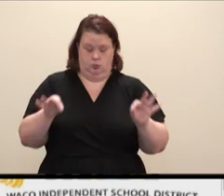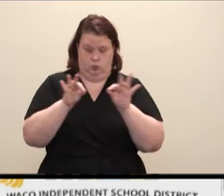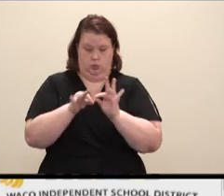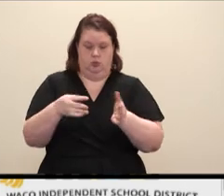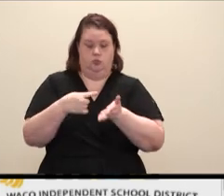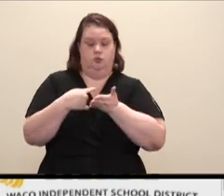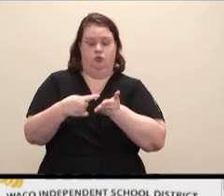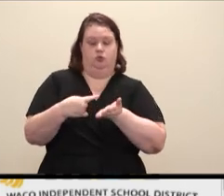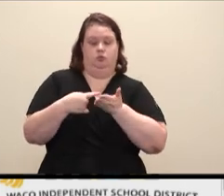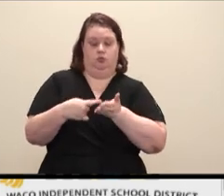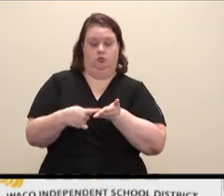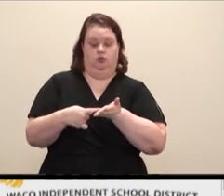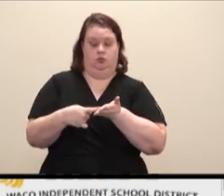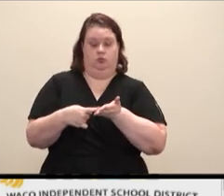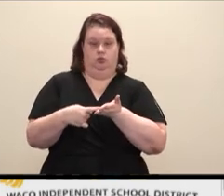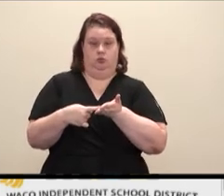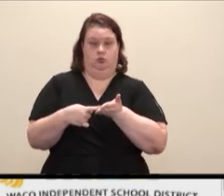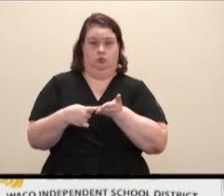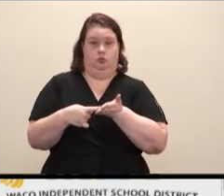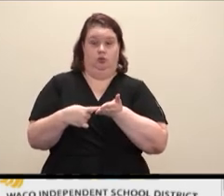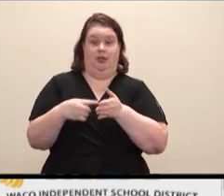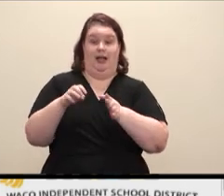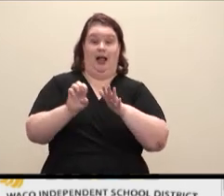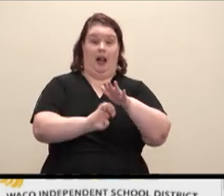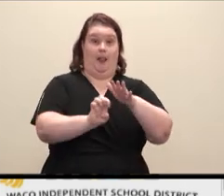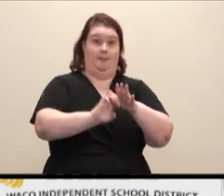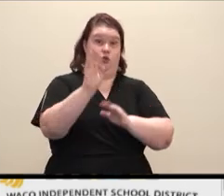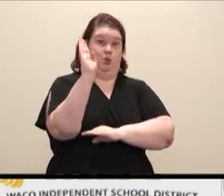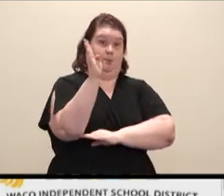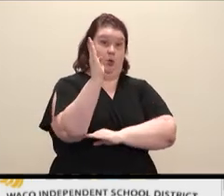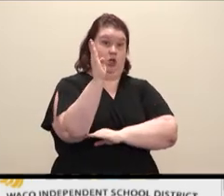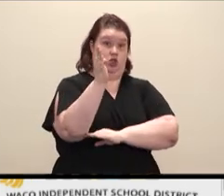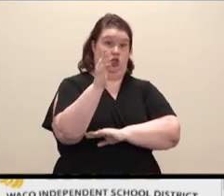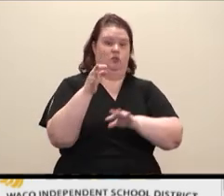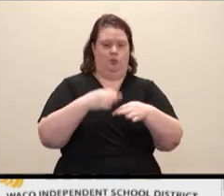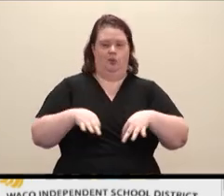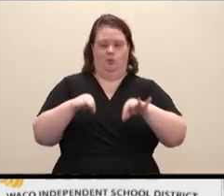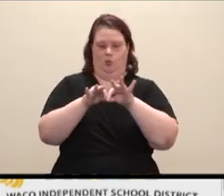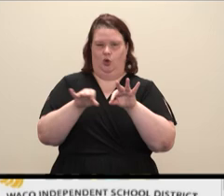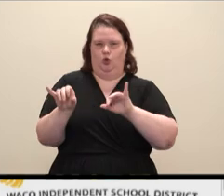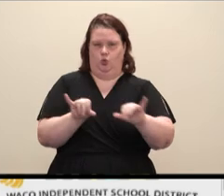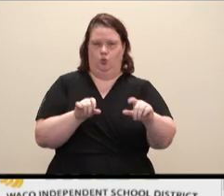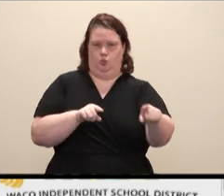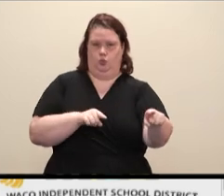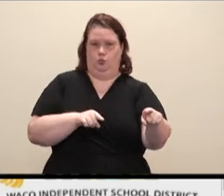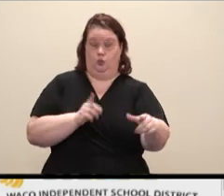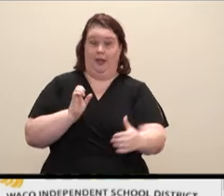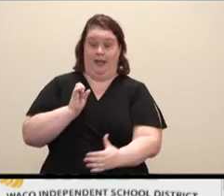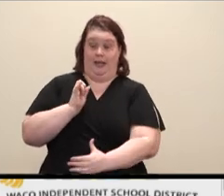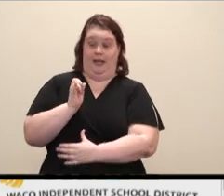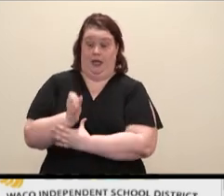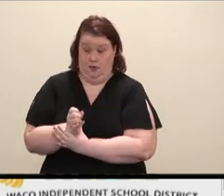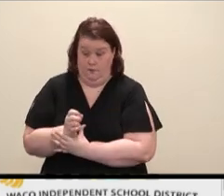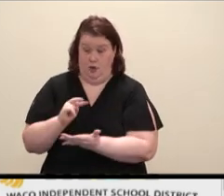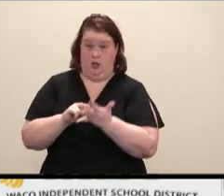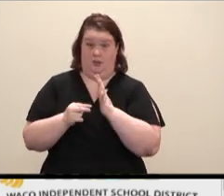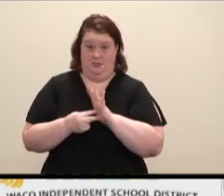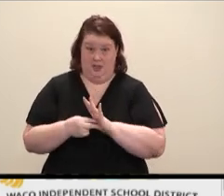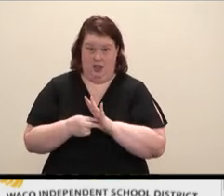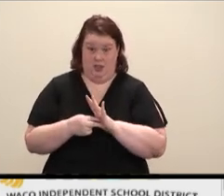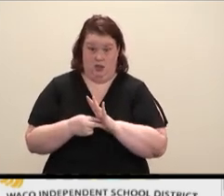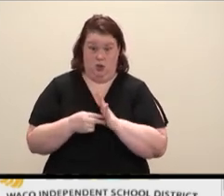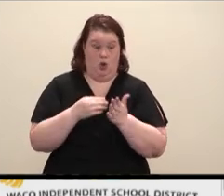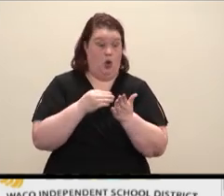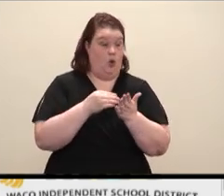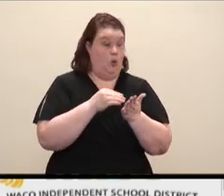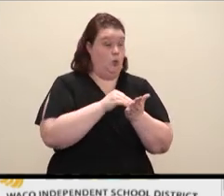discussed this same information in the elementary presentation, because intervention is more than just putting a student on